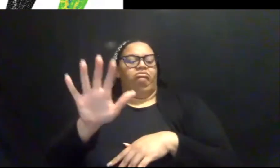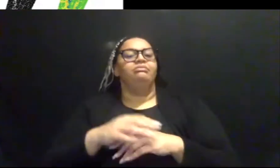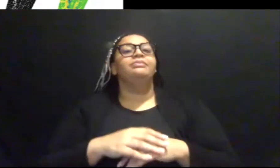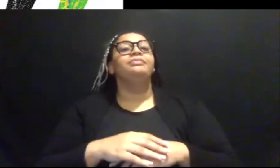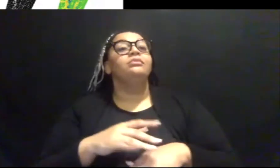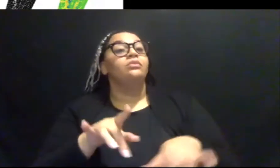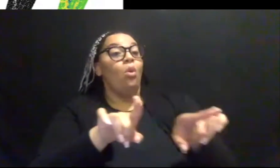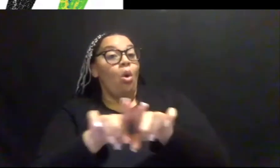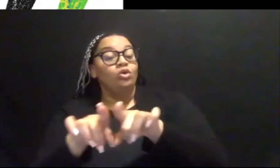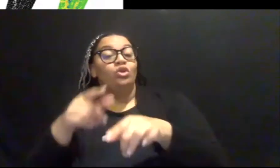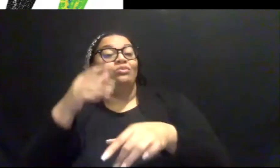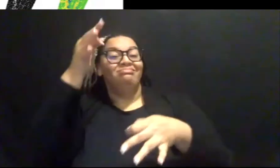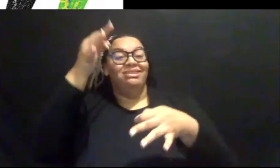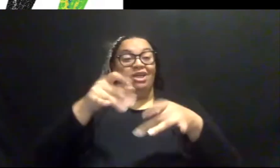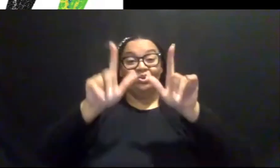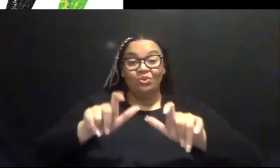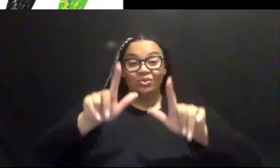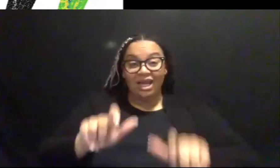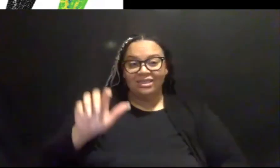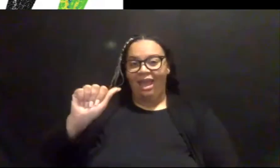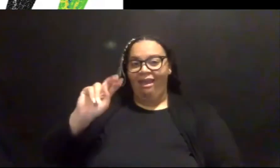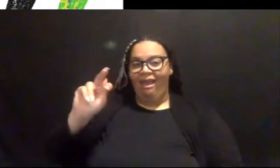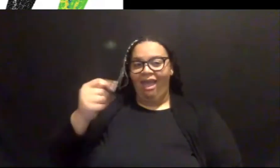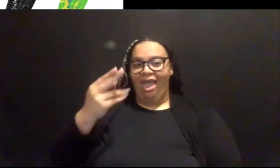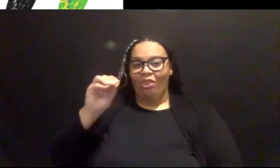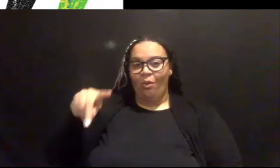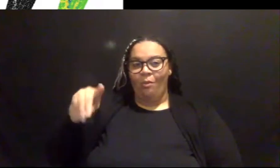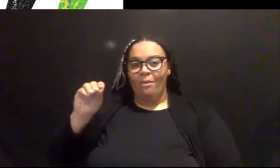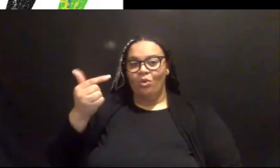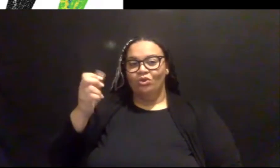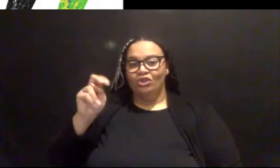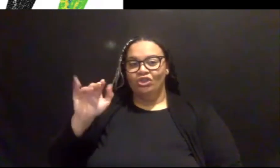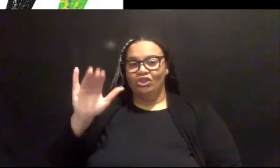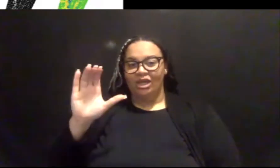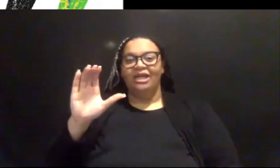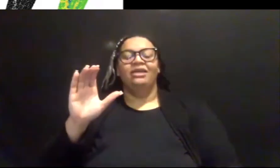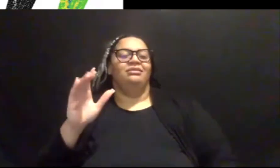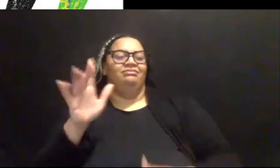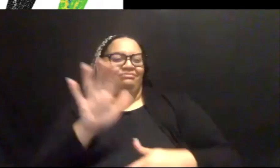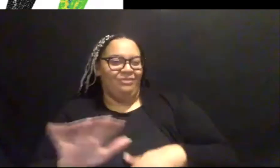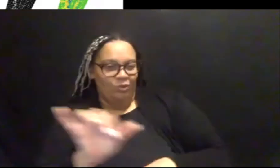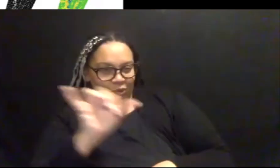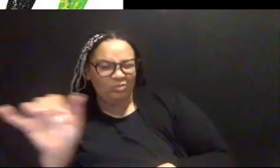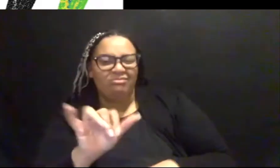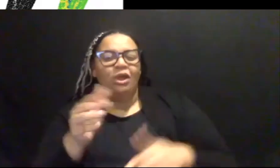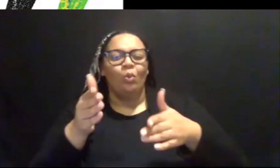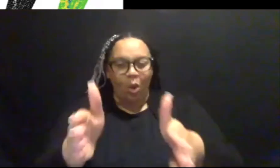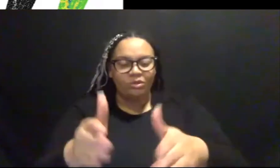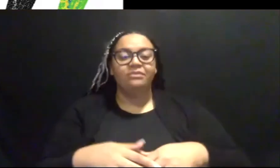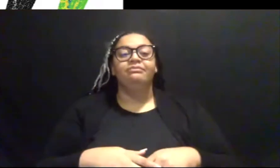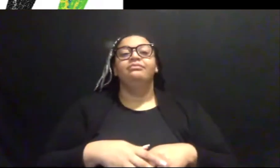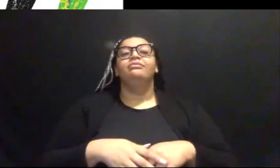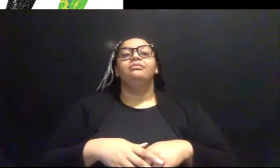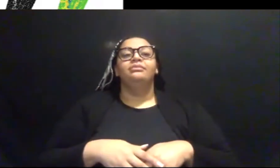test anthropogenic features. And those included the presence of roads, right? Because we know that poses threats to many animals in terms of crossing roadkill,